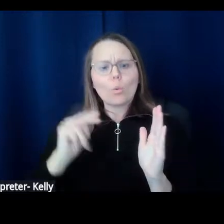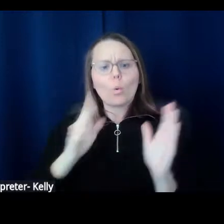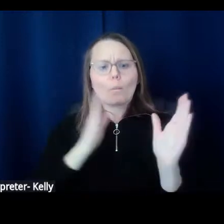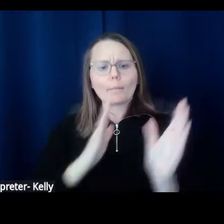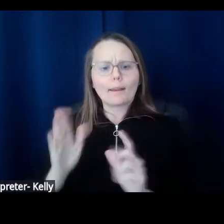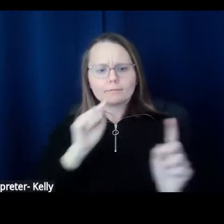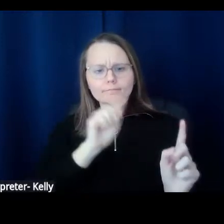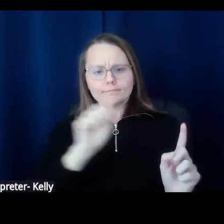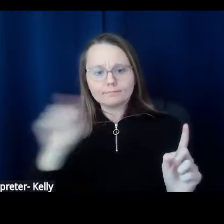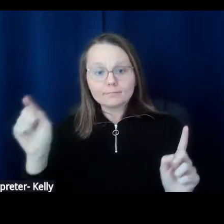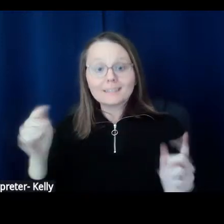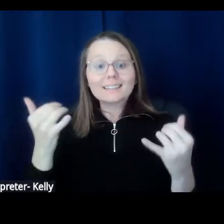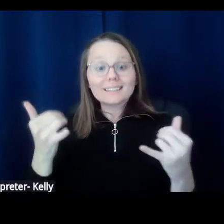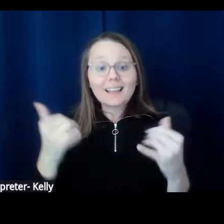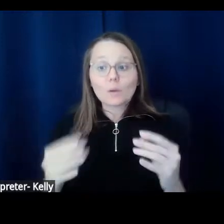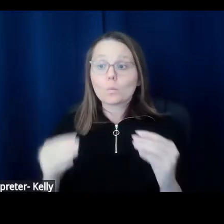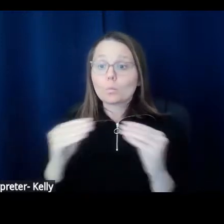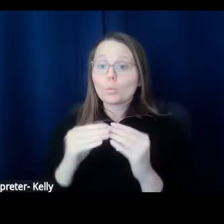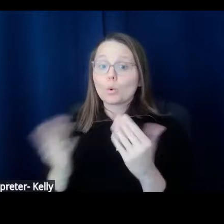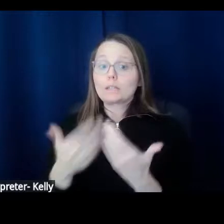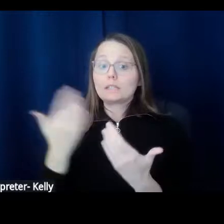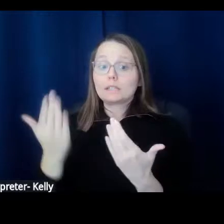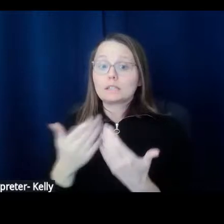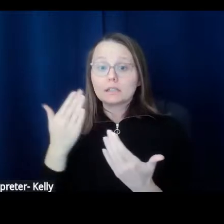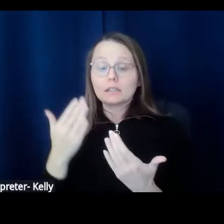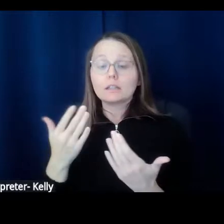they're doing it much easier. We saw people who